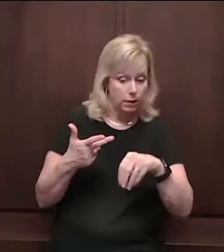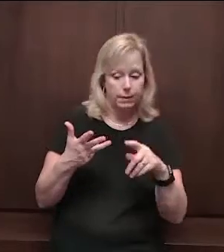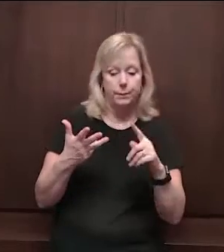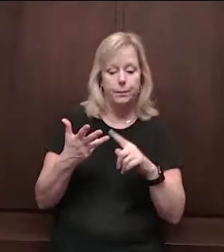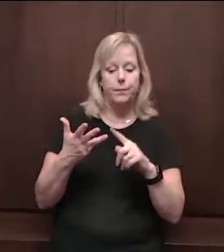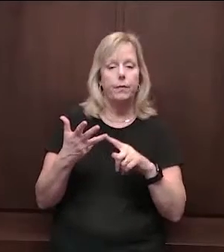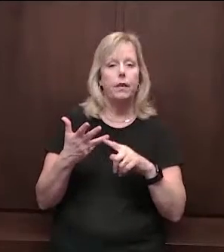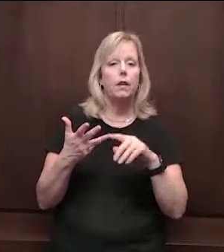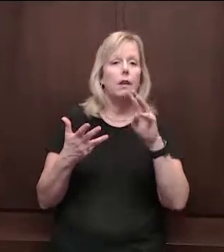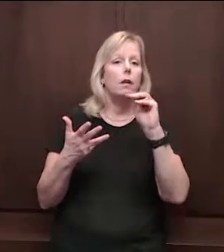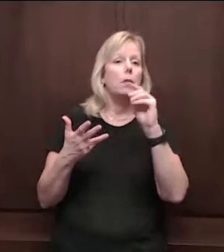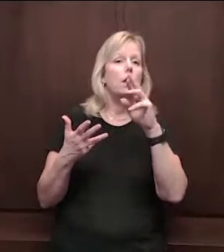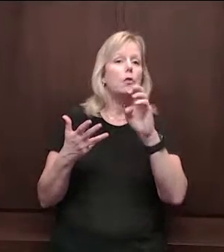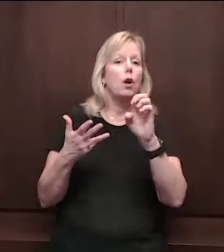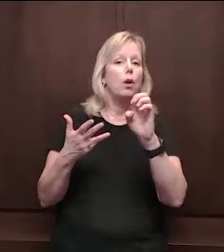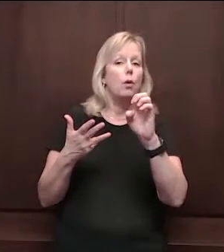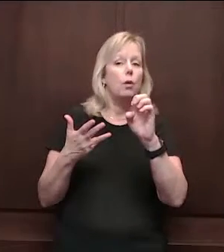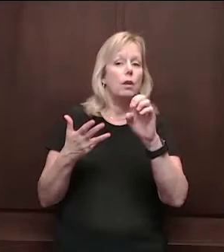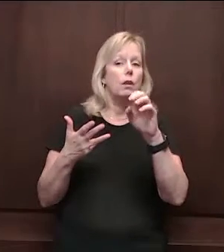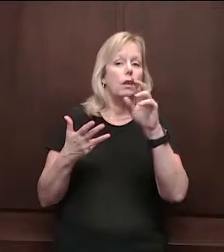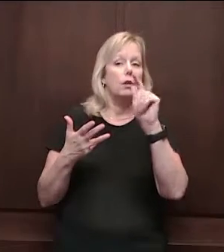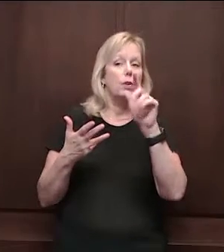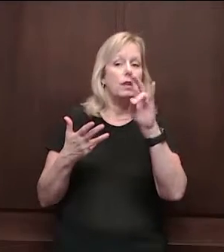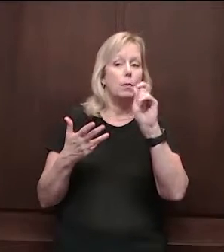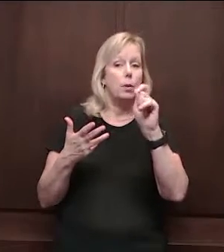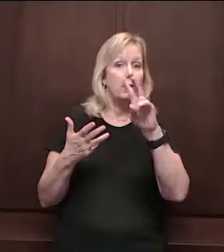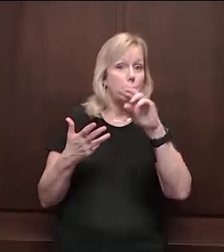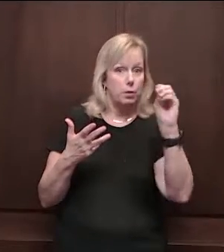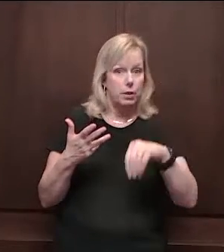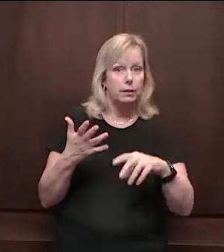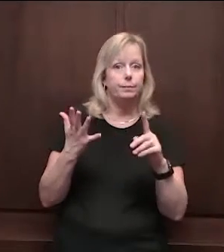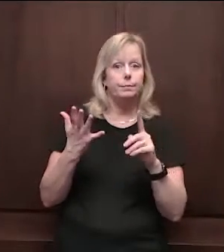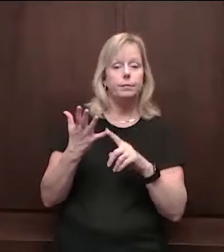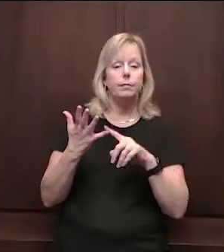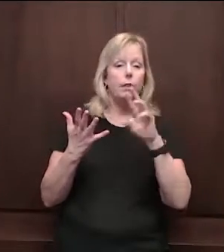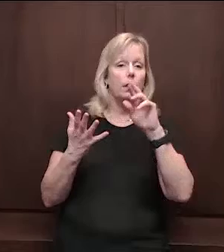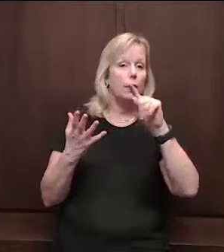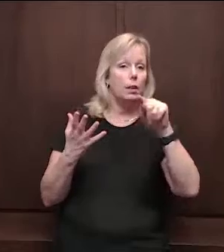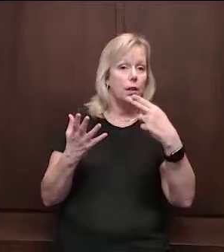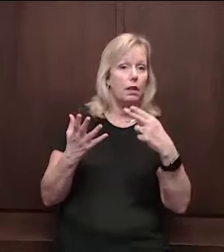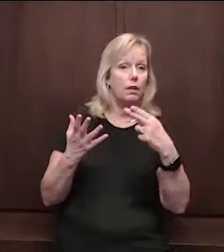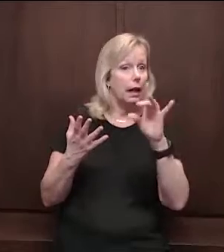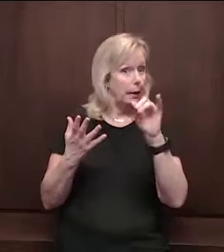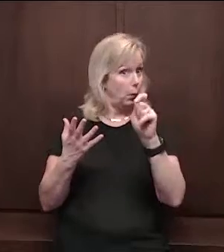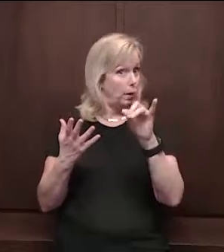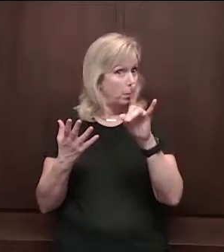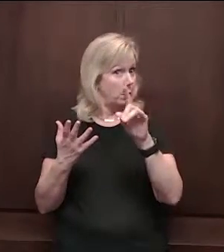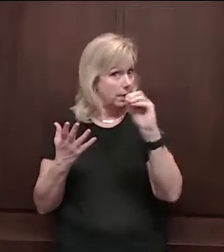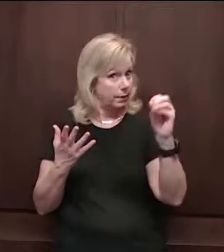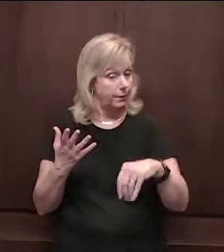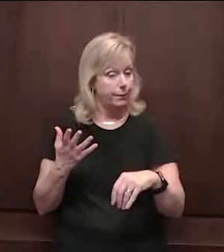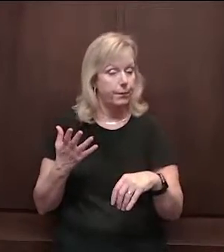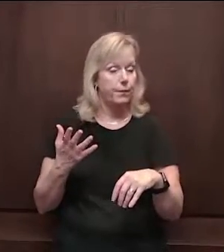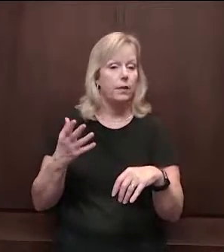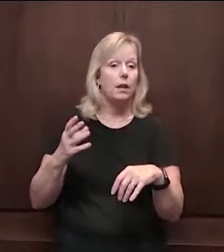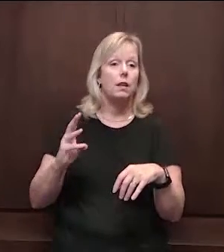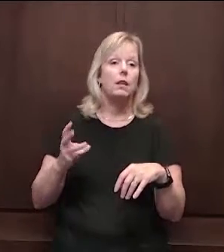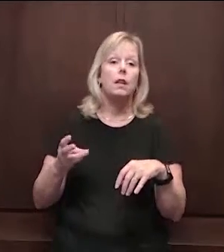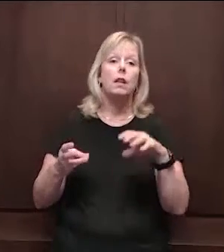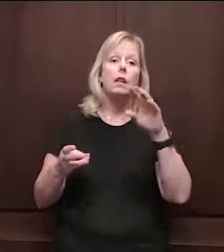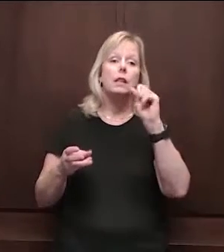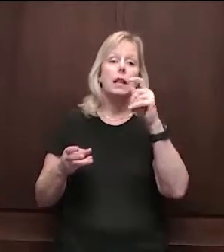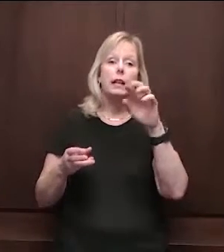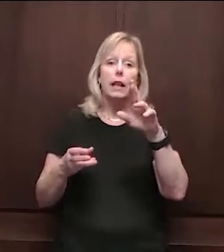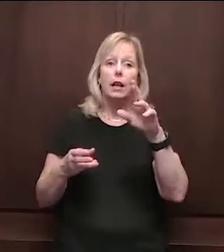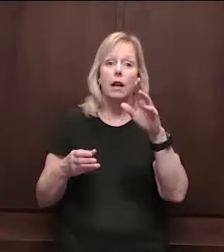17.9%, Monroe County, again, 27.2%, Randolph County, 8.1% today, St.